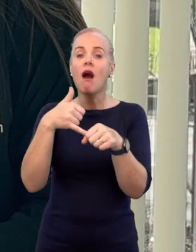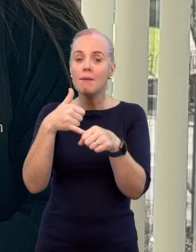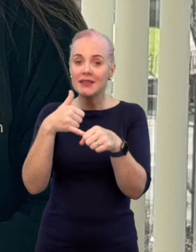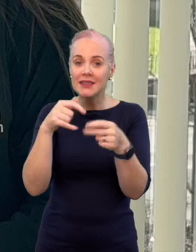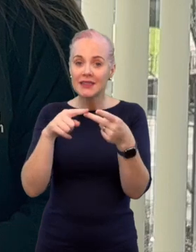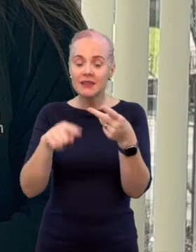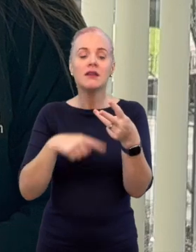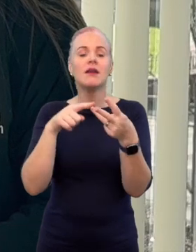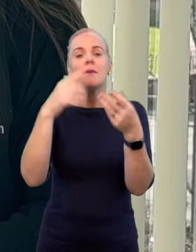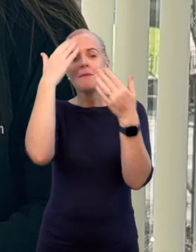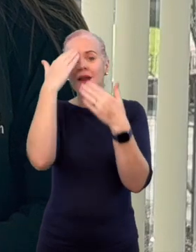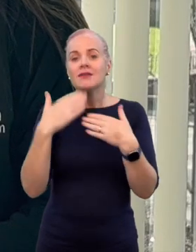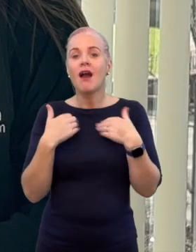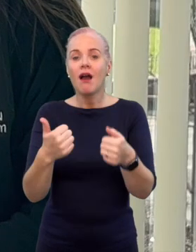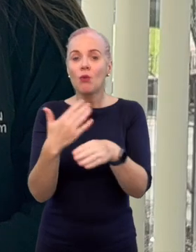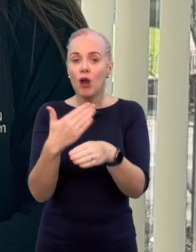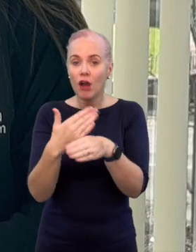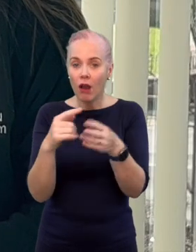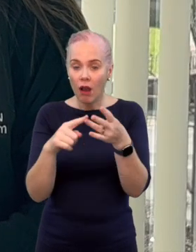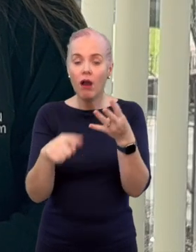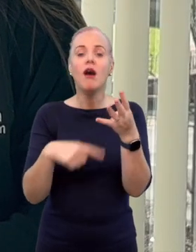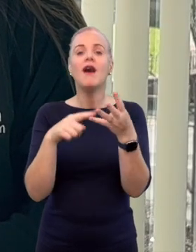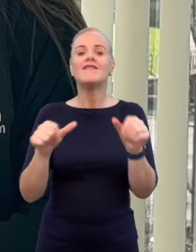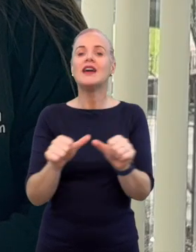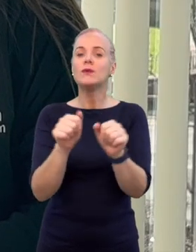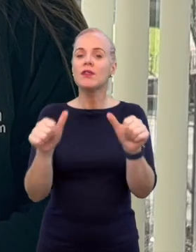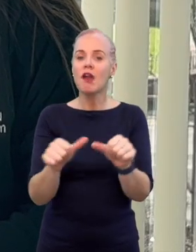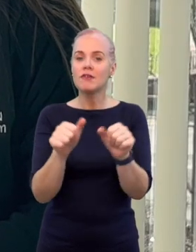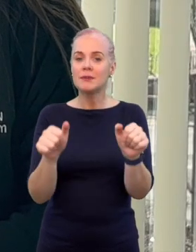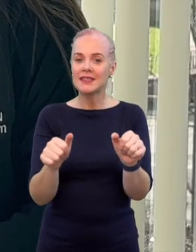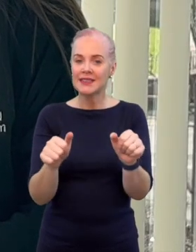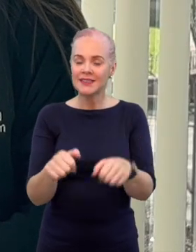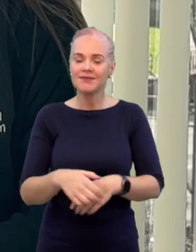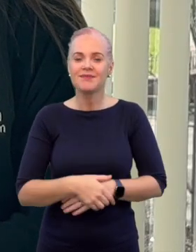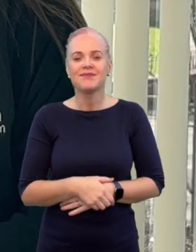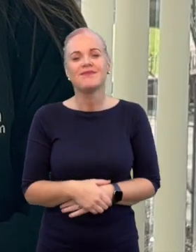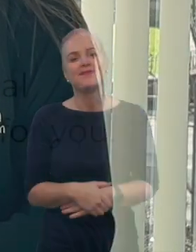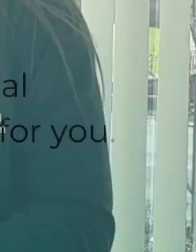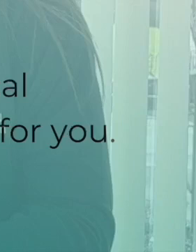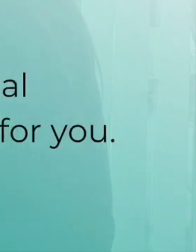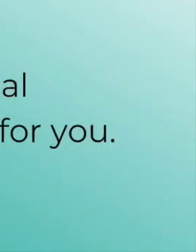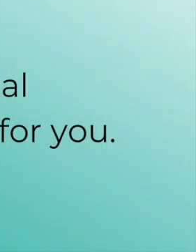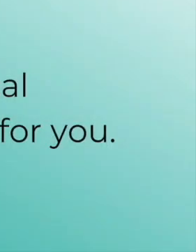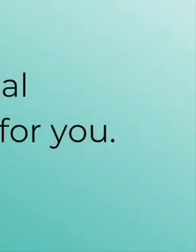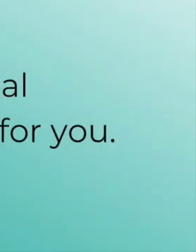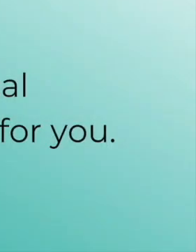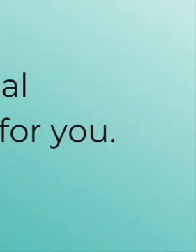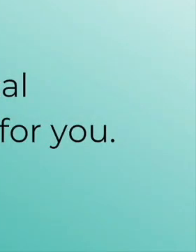prescribers, pharmacists, mental health workers, and physiotherapists.